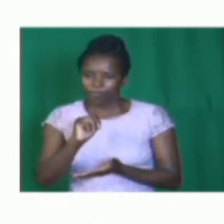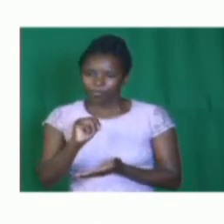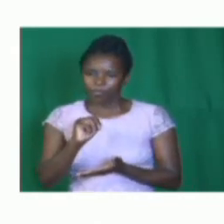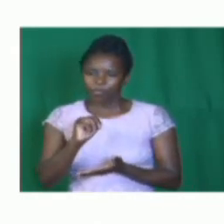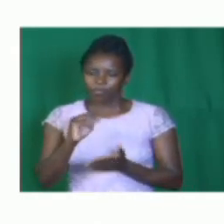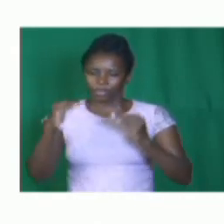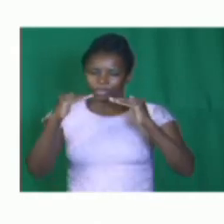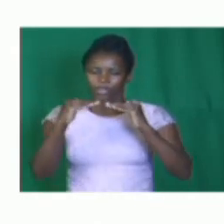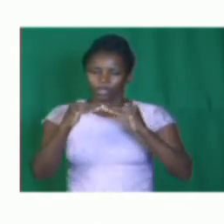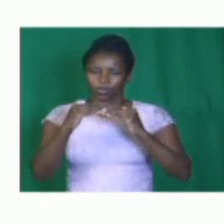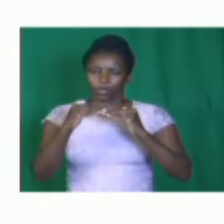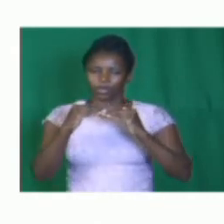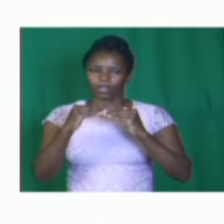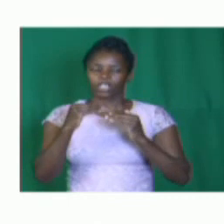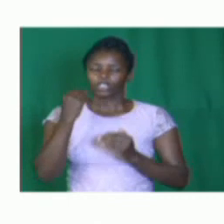to